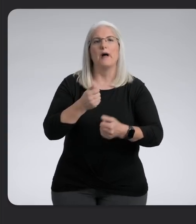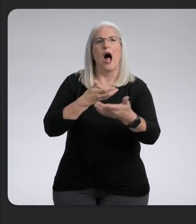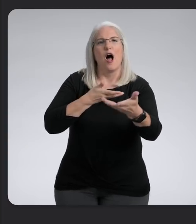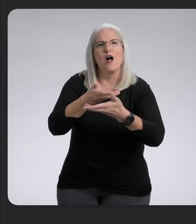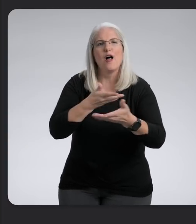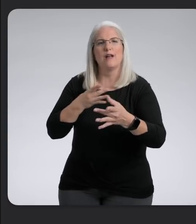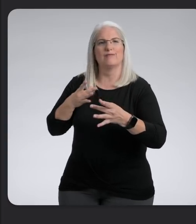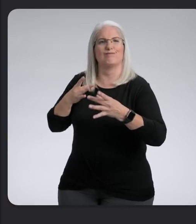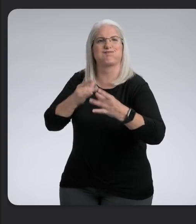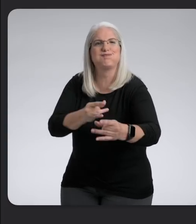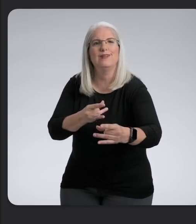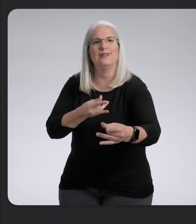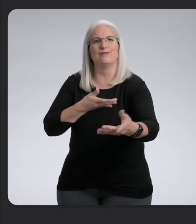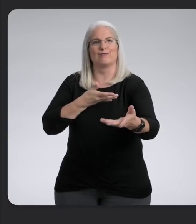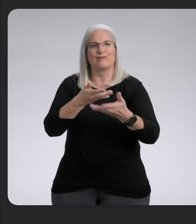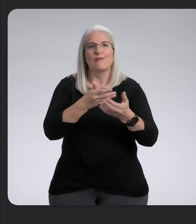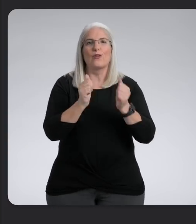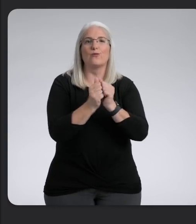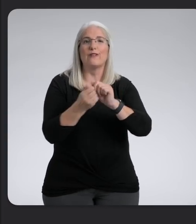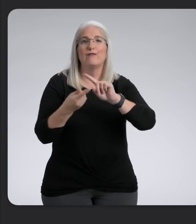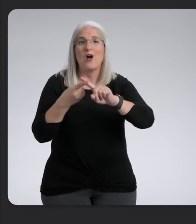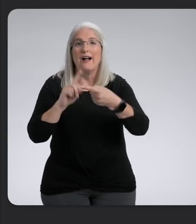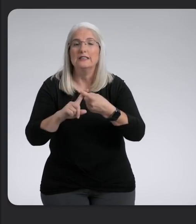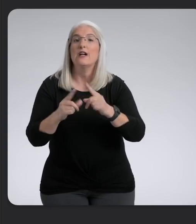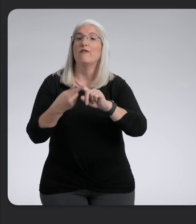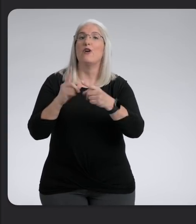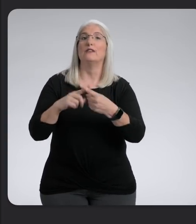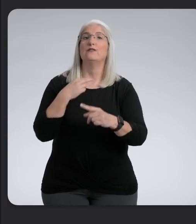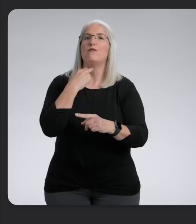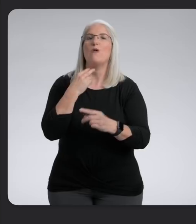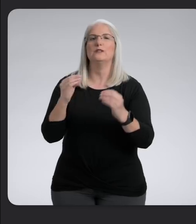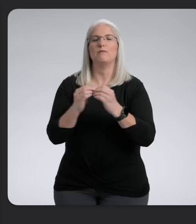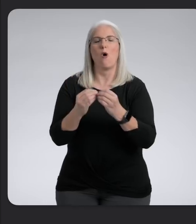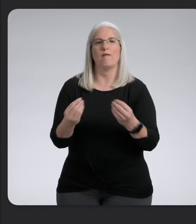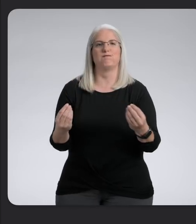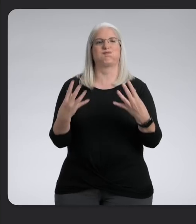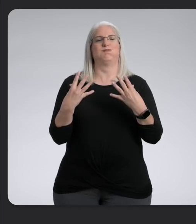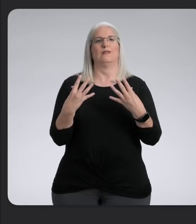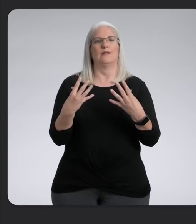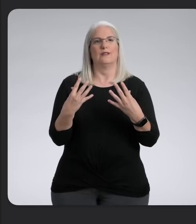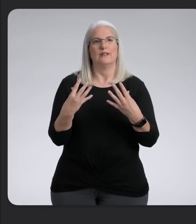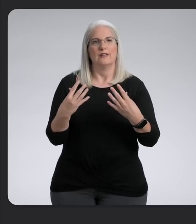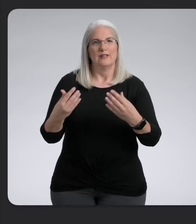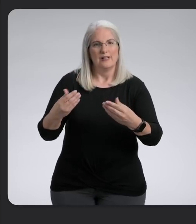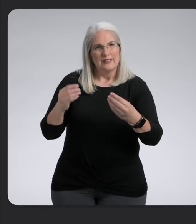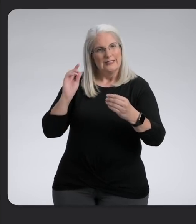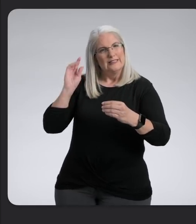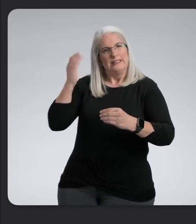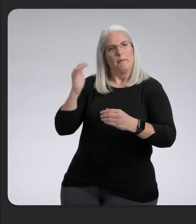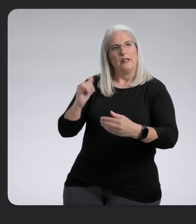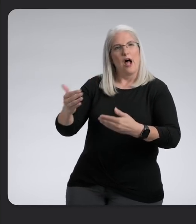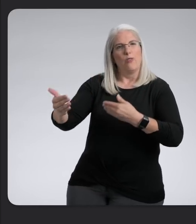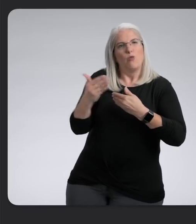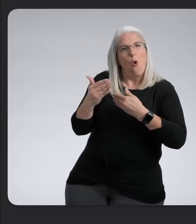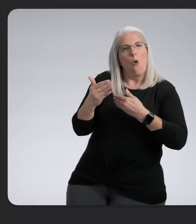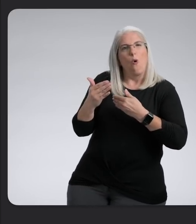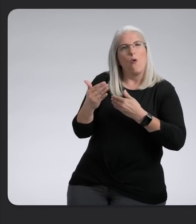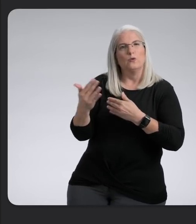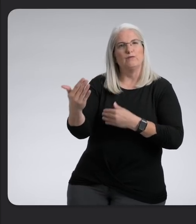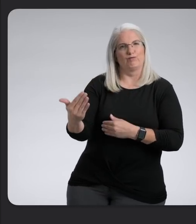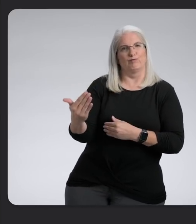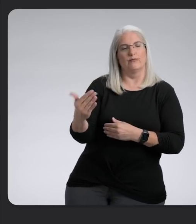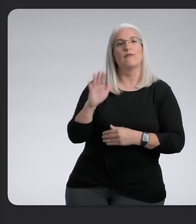your friends' voices are spread out to sound like they're coming from the direction in which they're positioned on the video call, making your calls